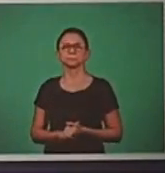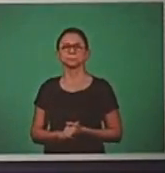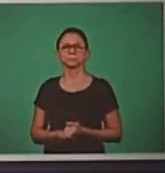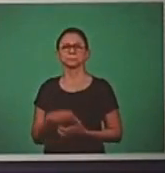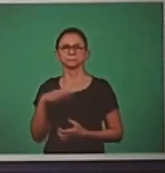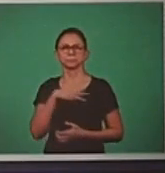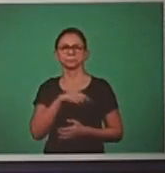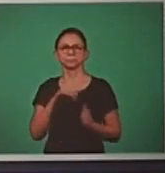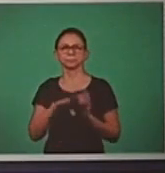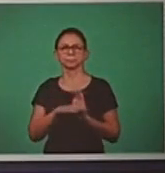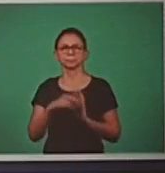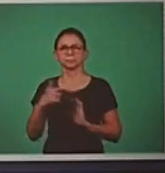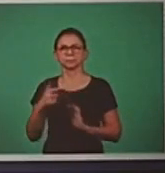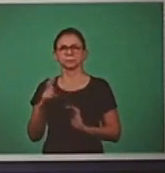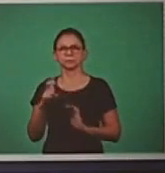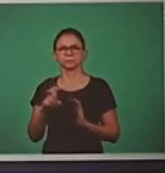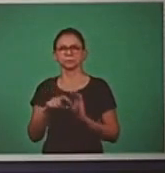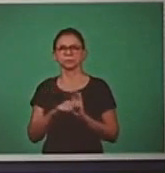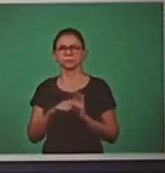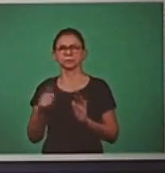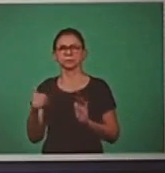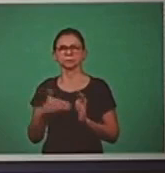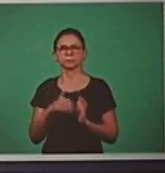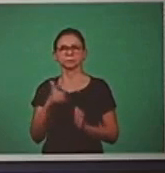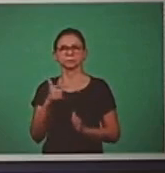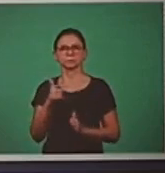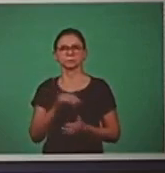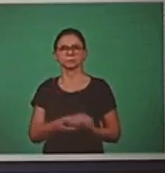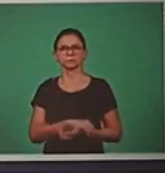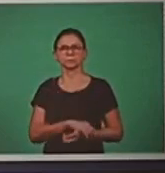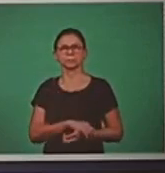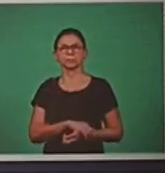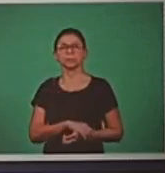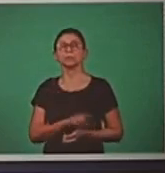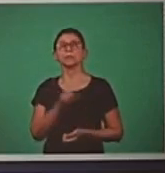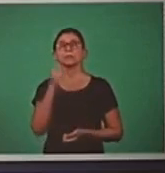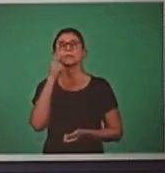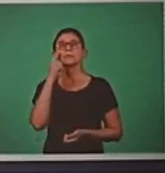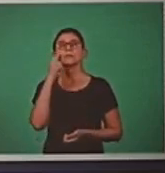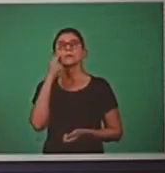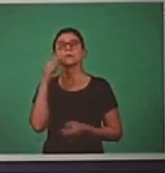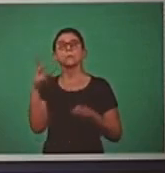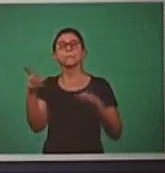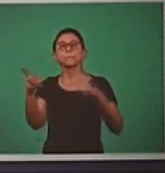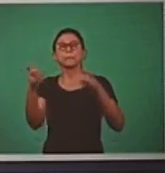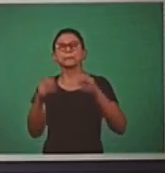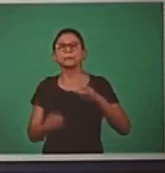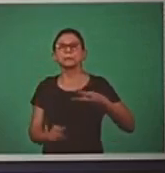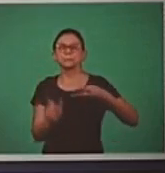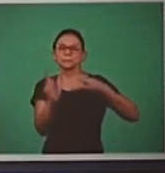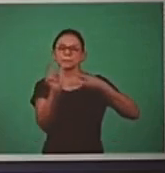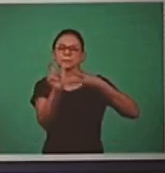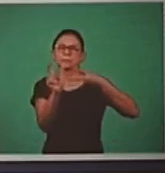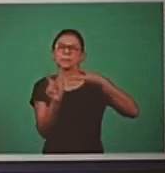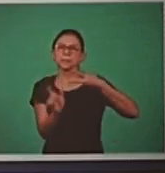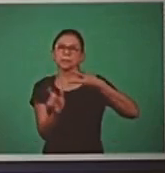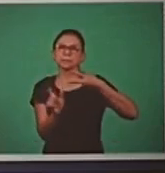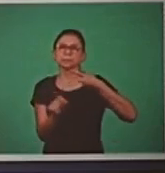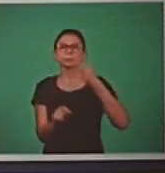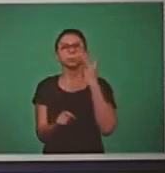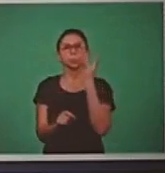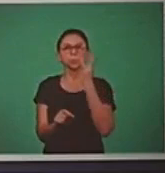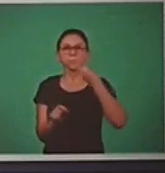this one in Matthew 25 from verse 1 to 12. So in two words, the brethren are going to identify or